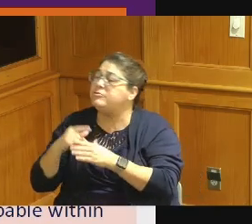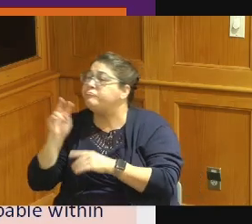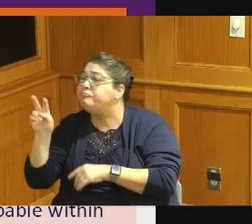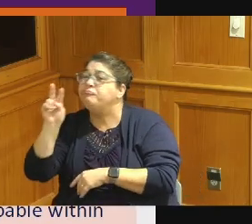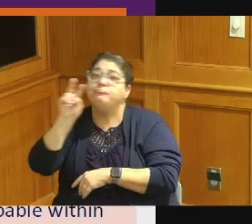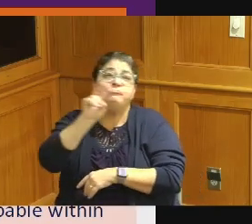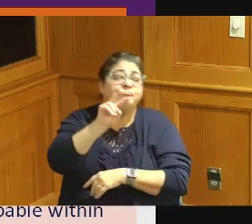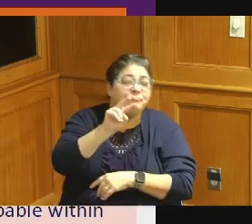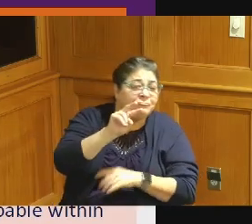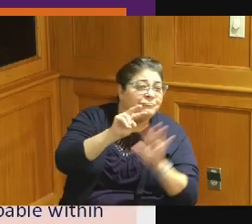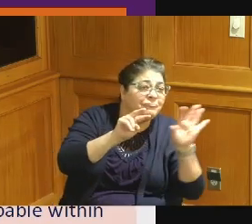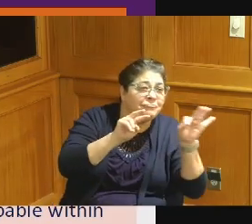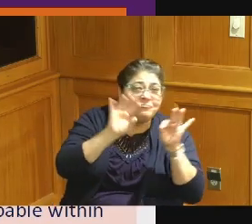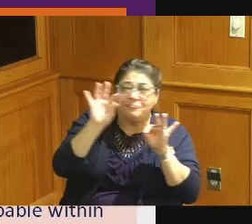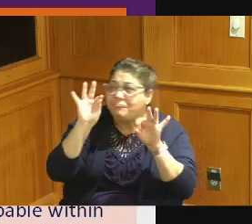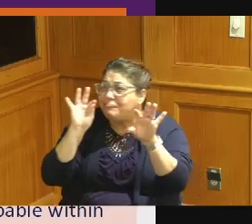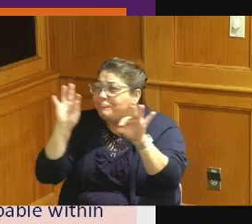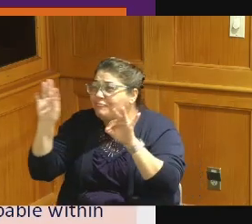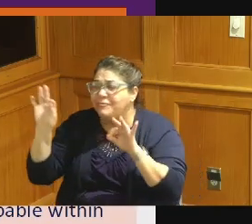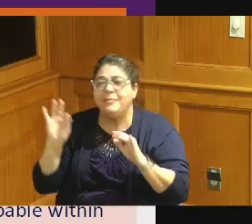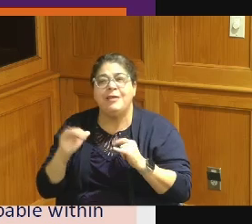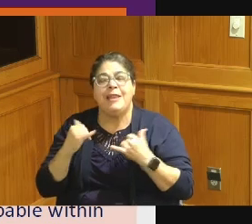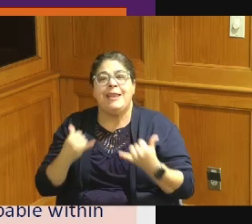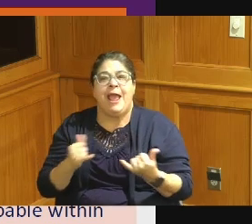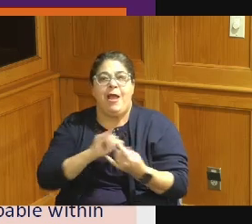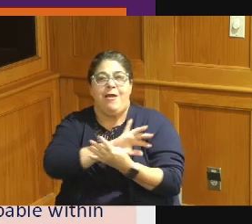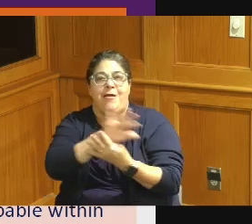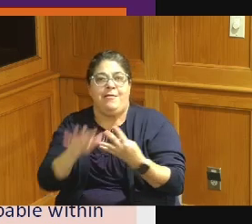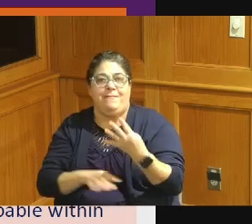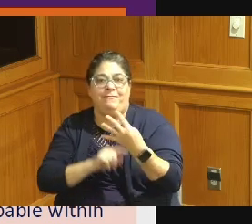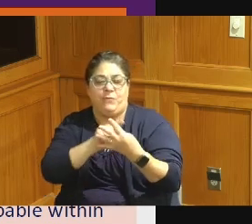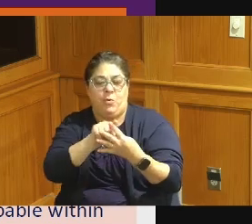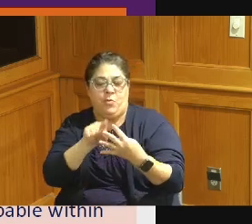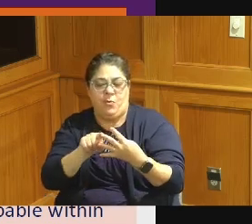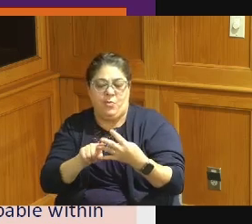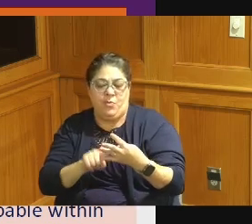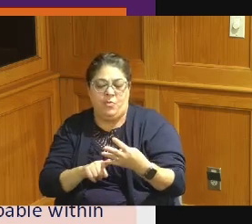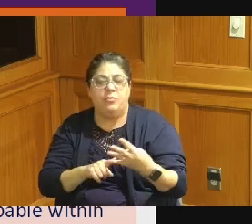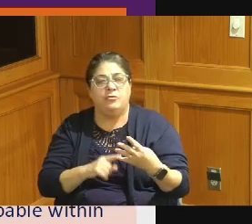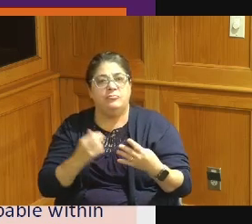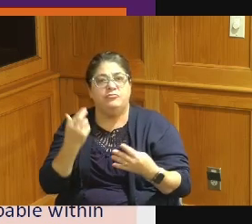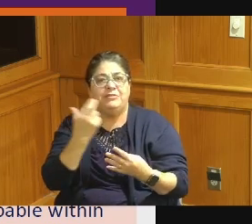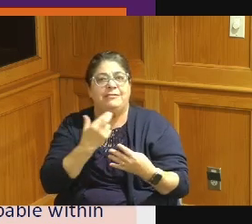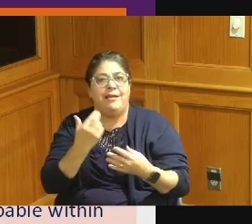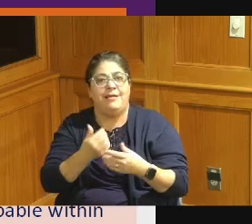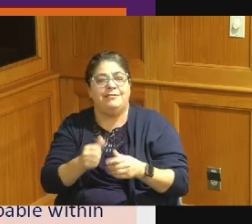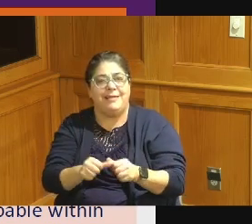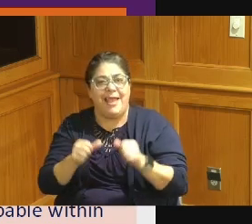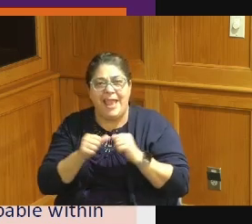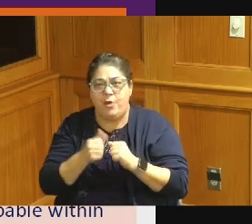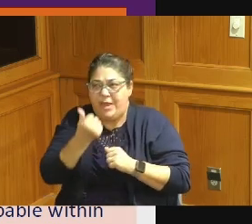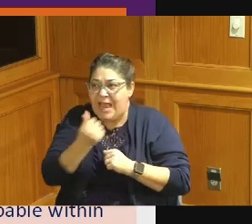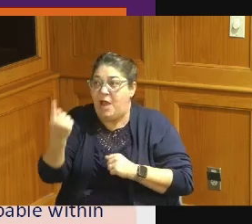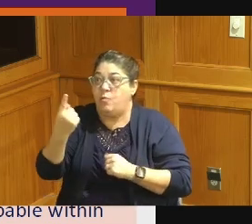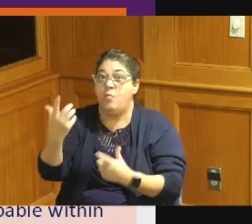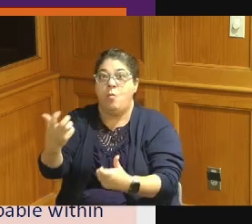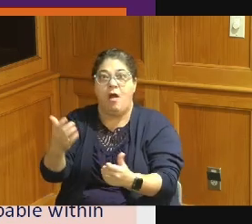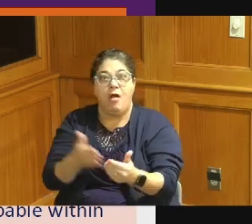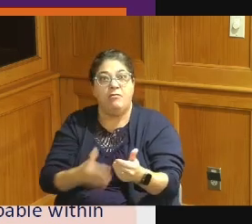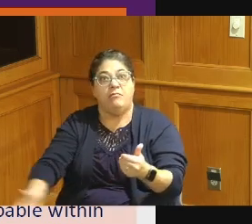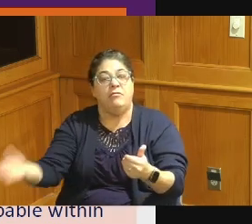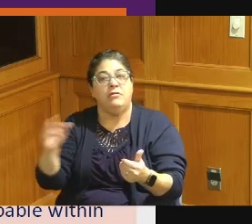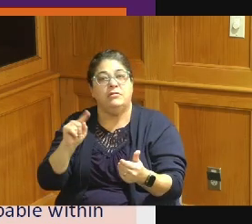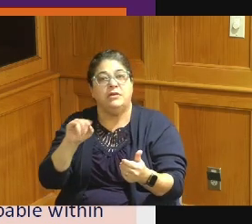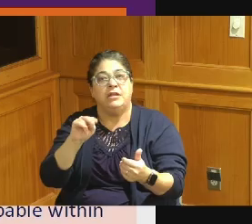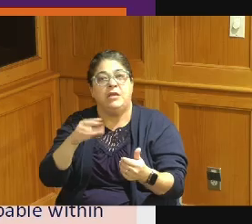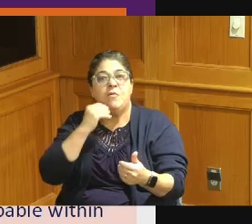you got to identify, anyone's got to work with. And so now we have a report that lays all this out clearly for anybody who wants to pursue this idea going forward.